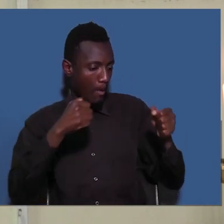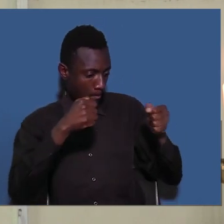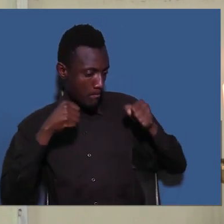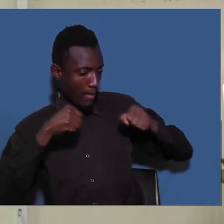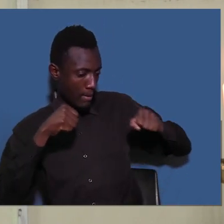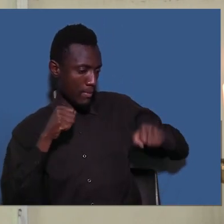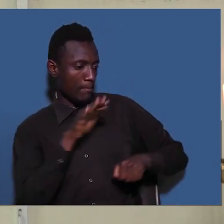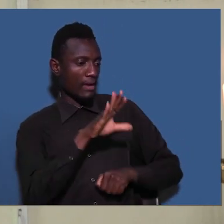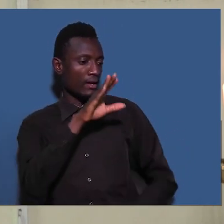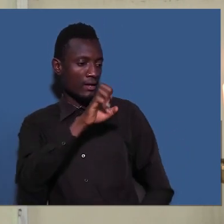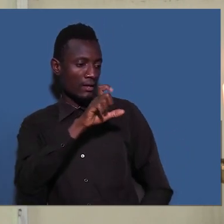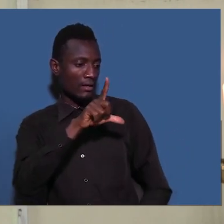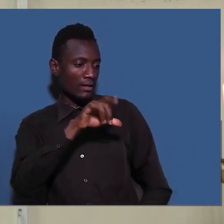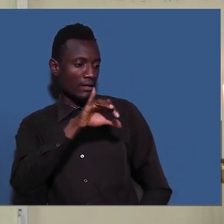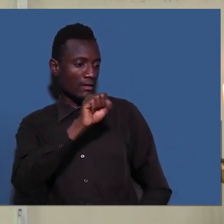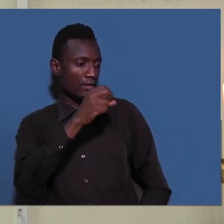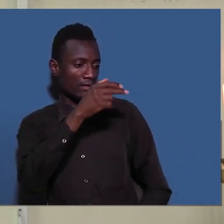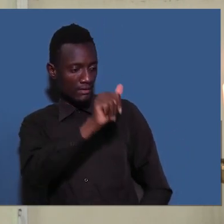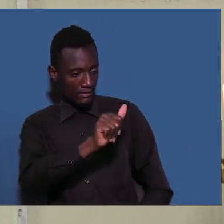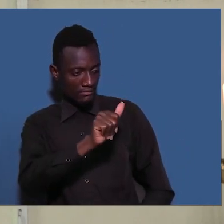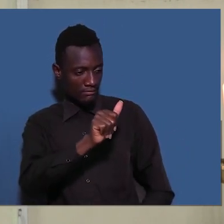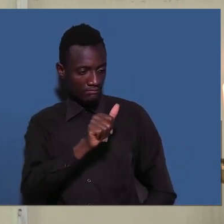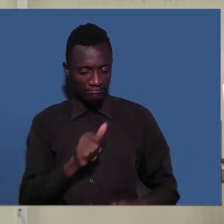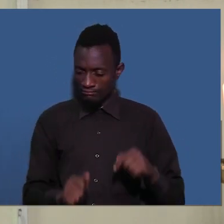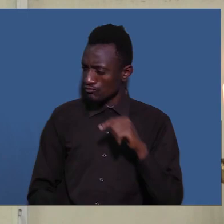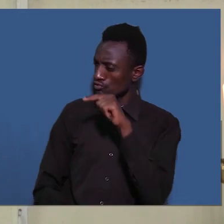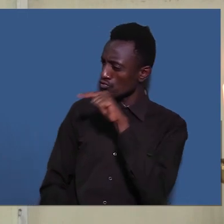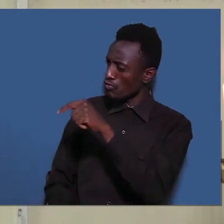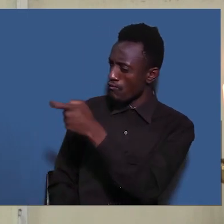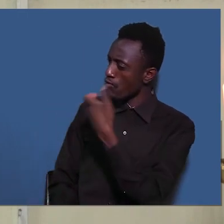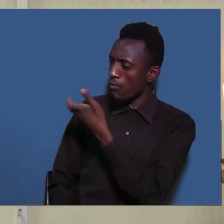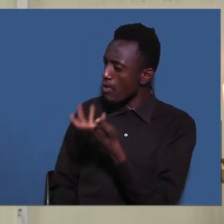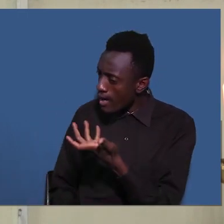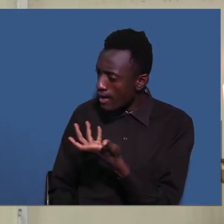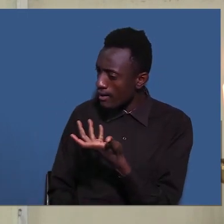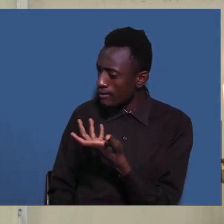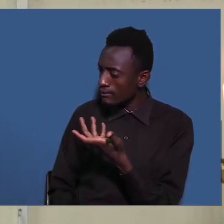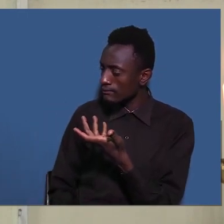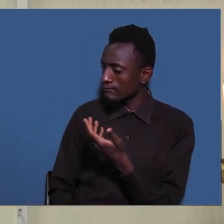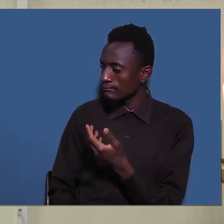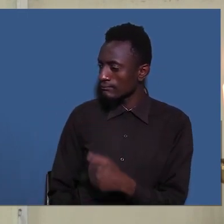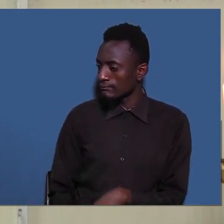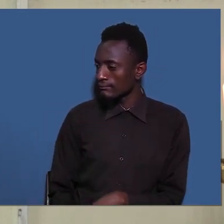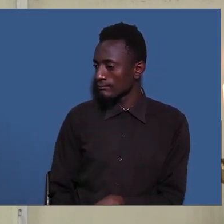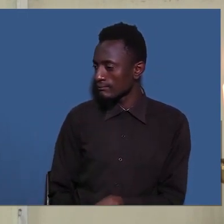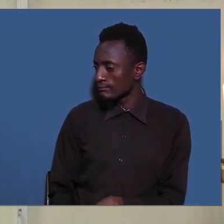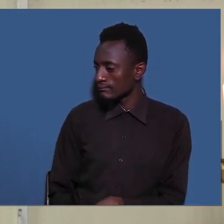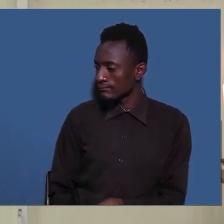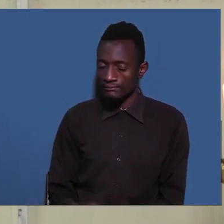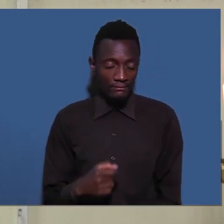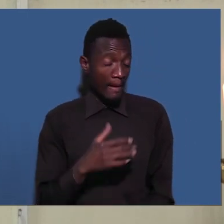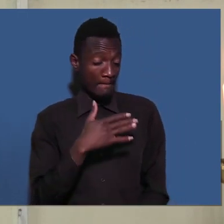have you been, Gehazi? Elisha asked. Your servant didn't go